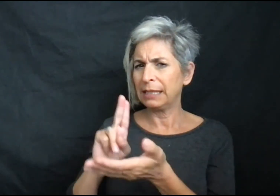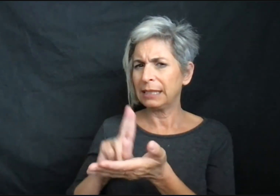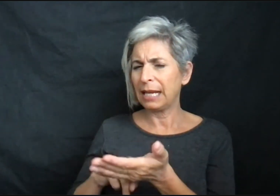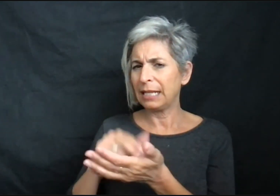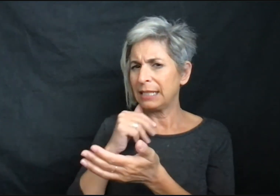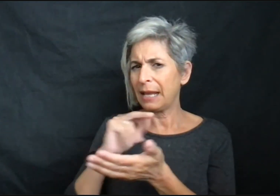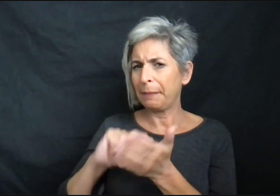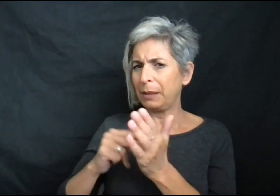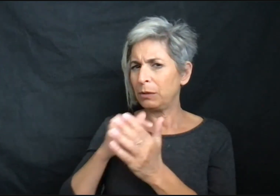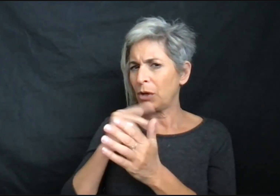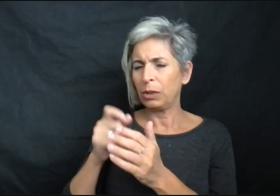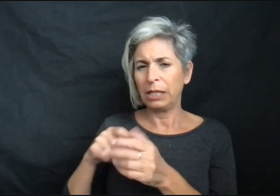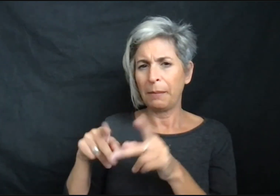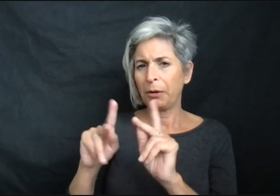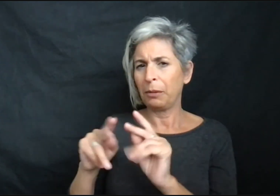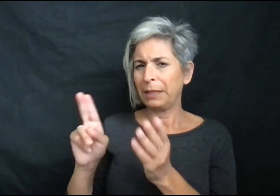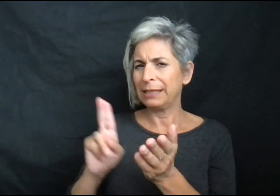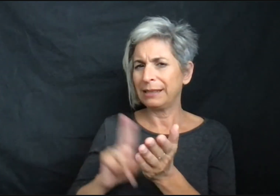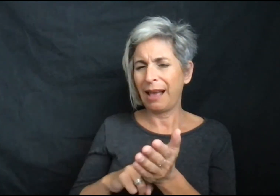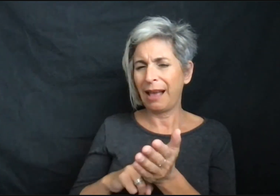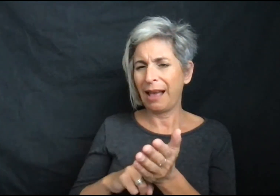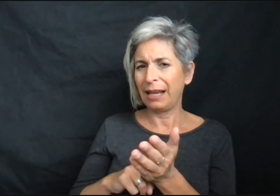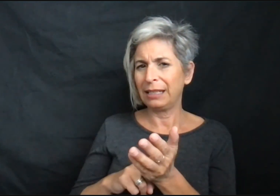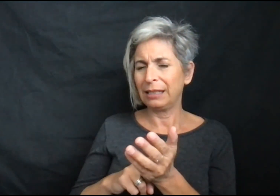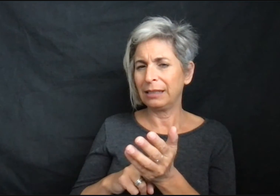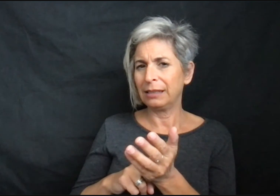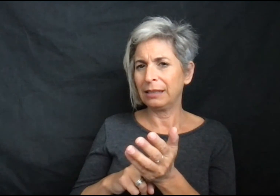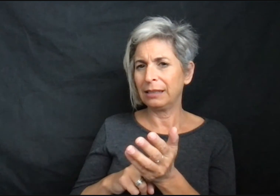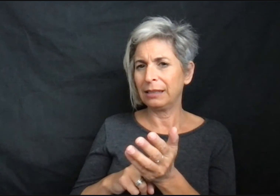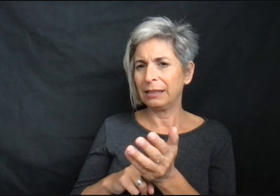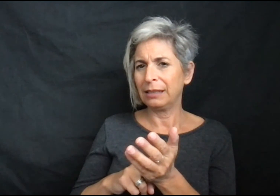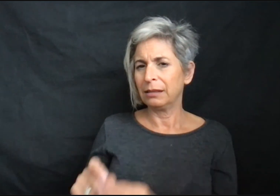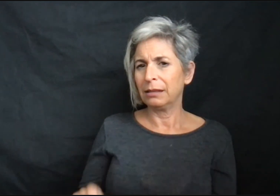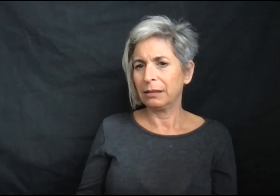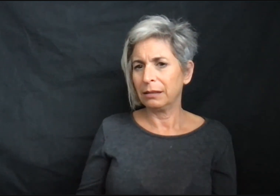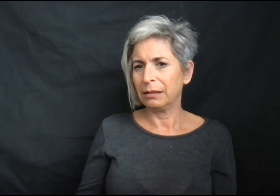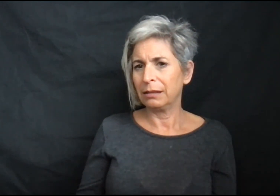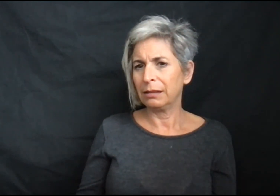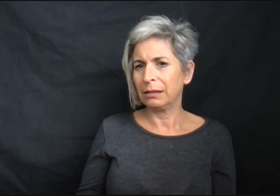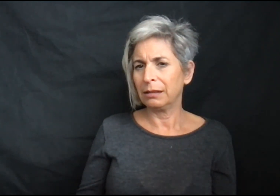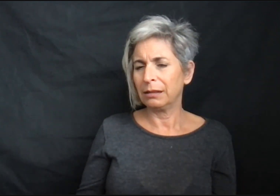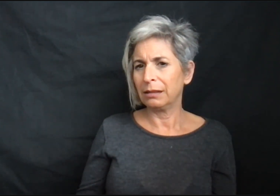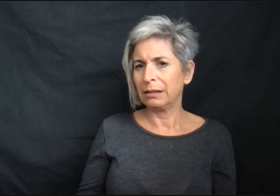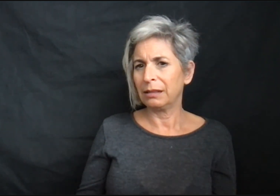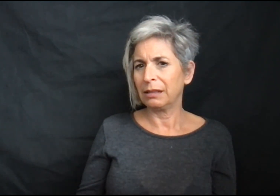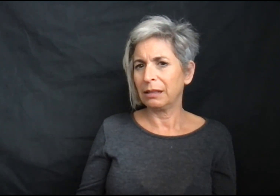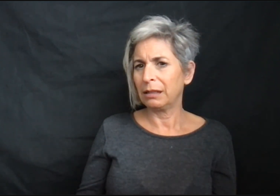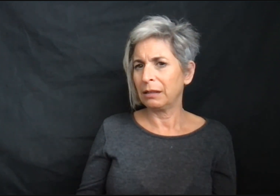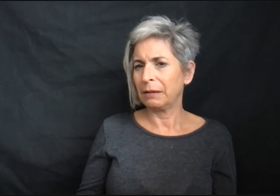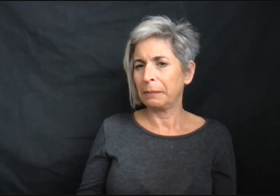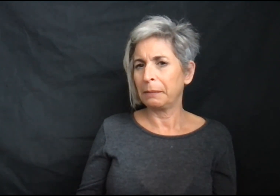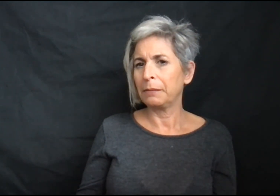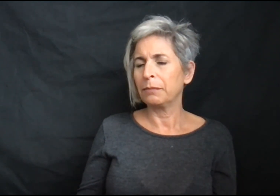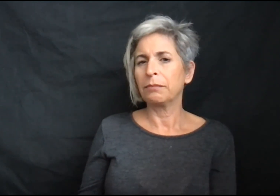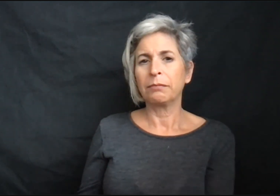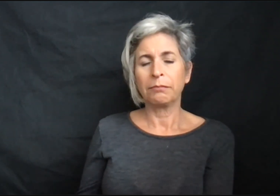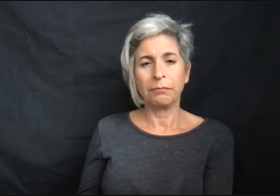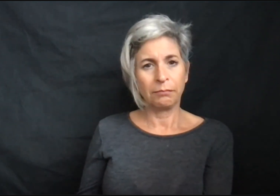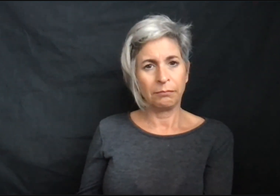permit signed and notarized any longer? If you touched on this. I can